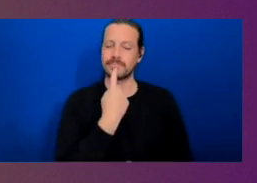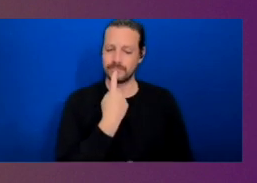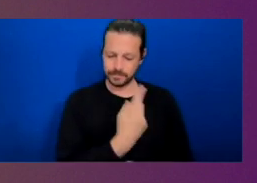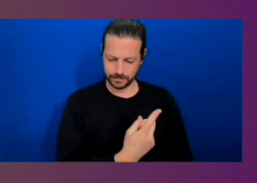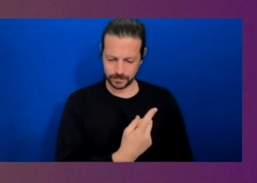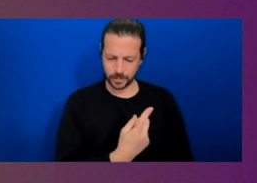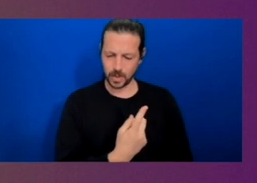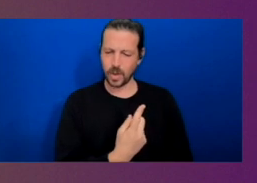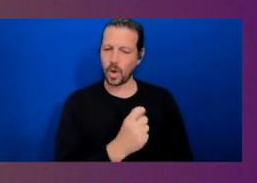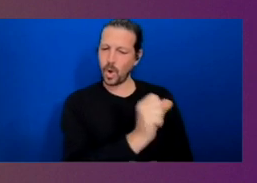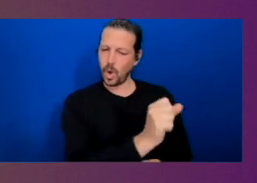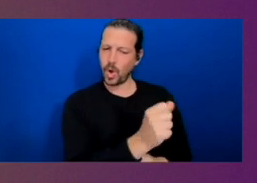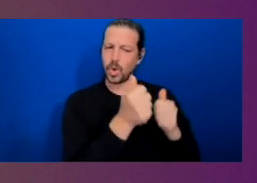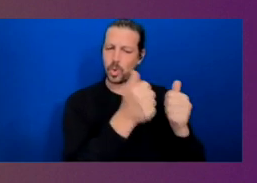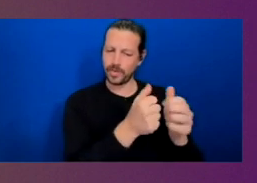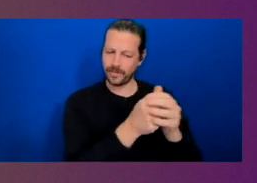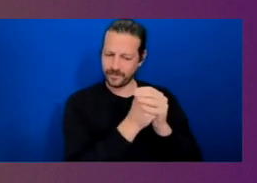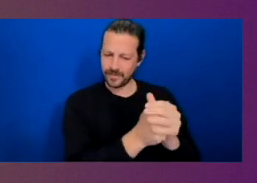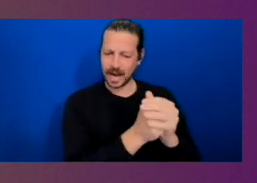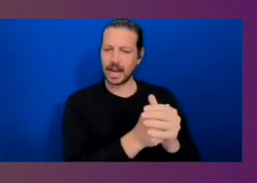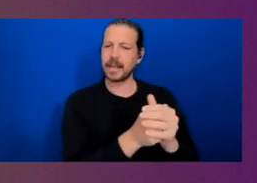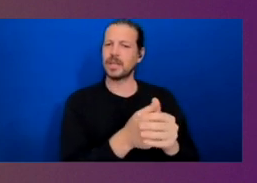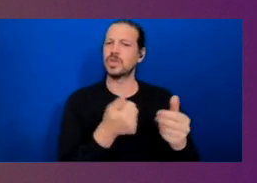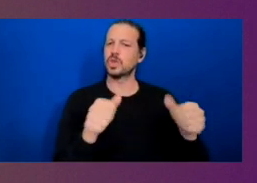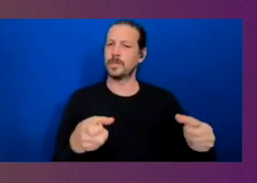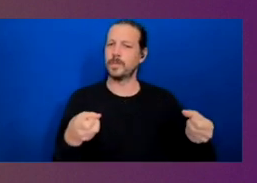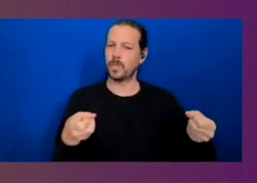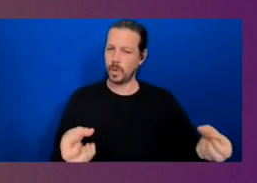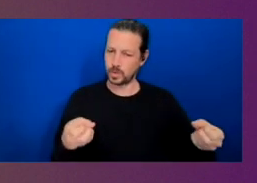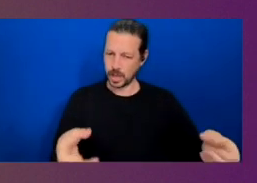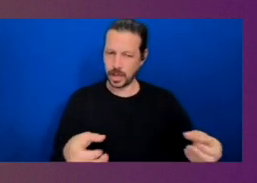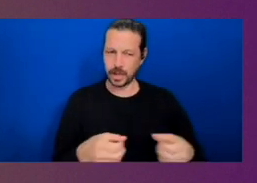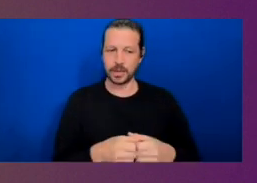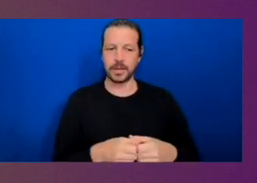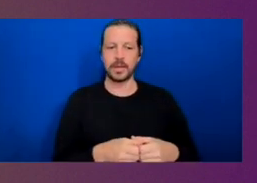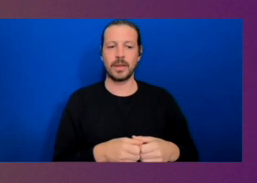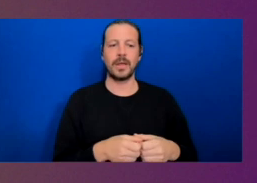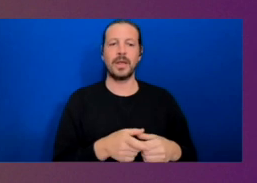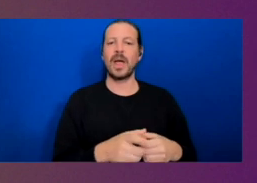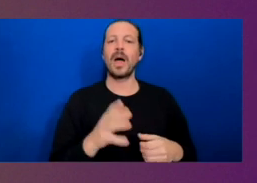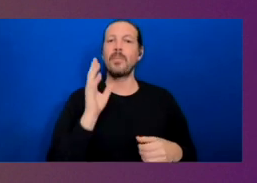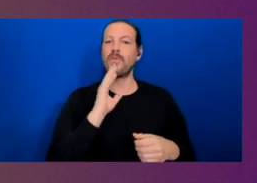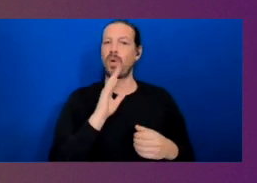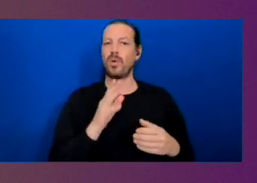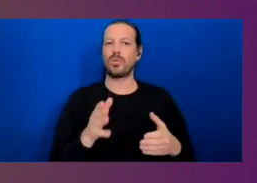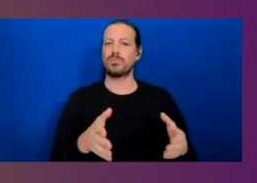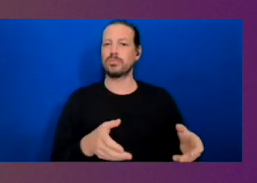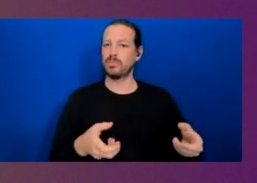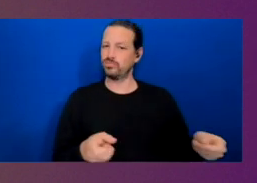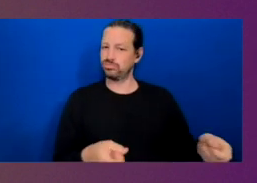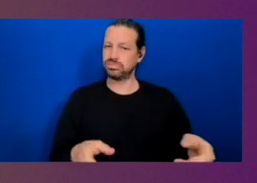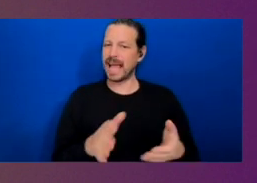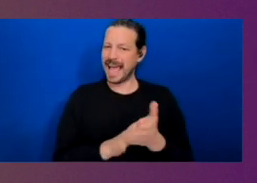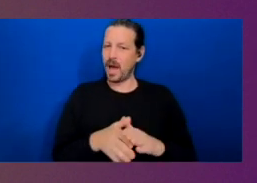hers actually is a wheelchair user and used to drive their wheelchair by shuffling their feet kind of backwards.